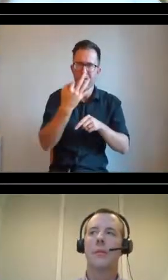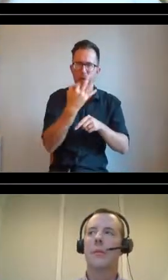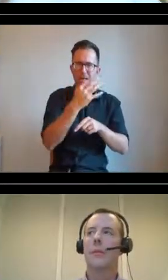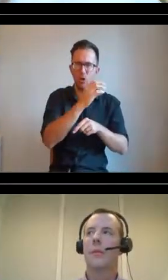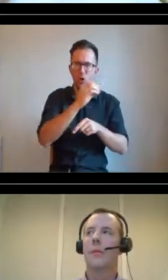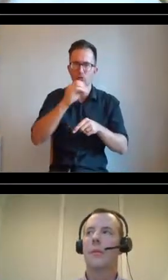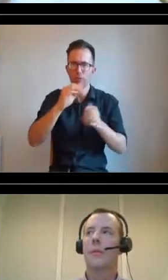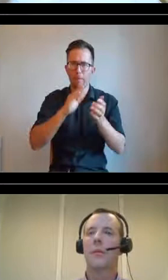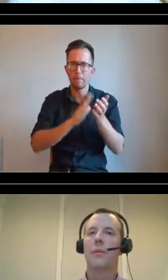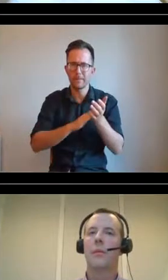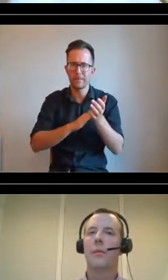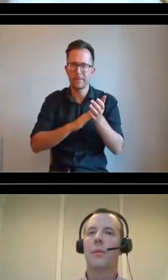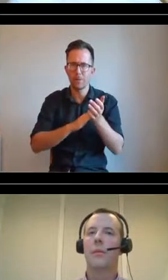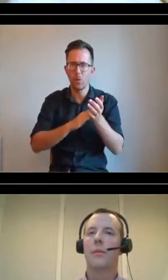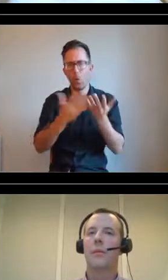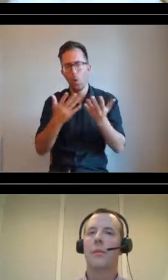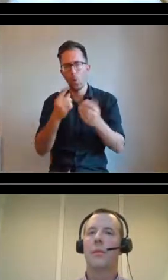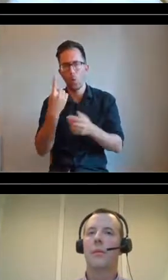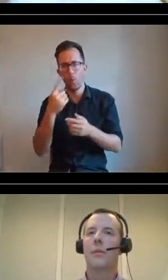1.6, with the exception of the tunnel,